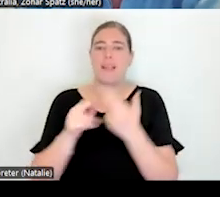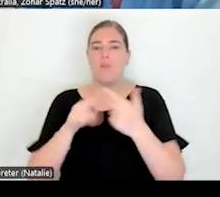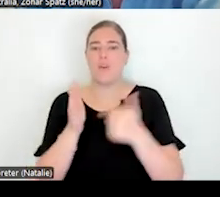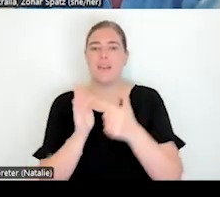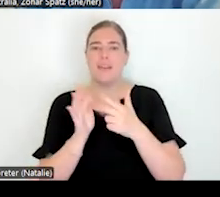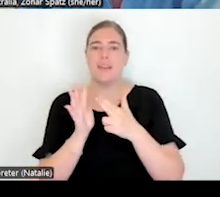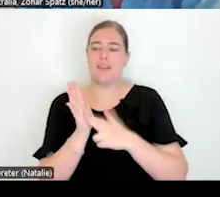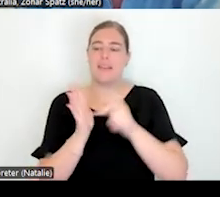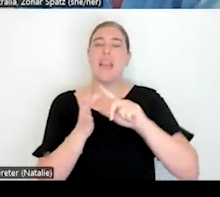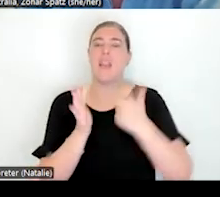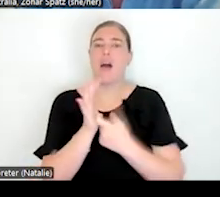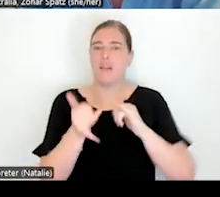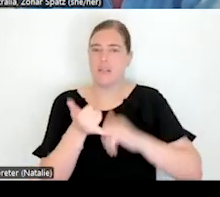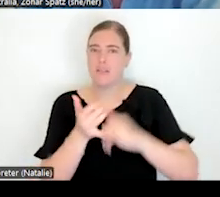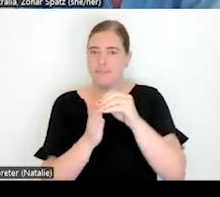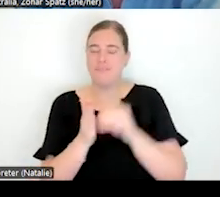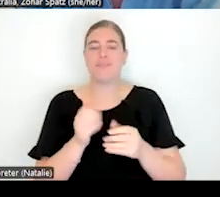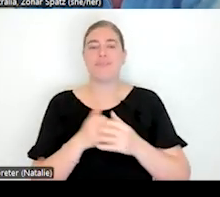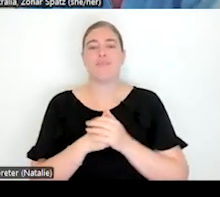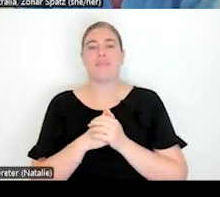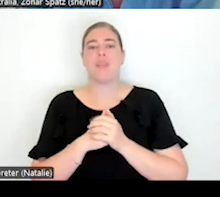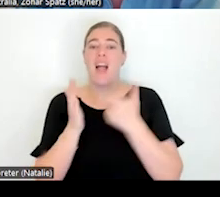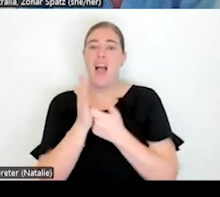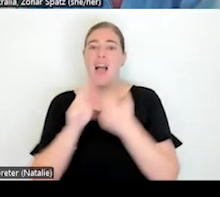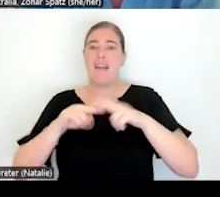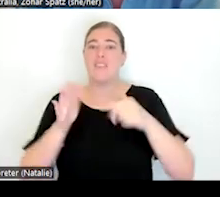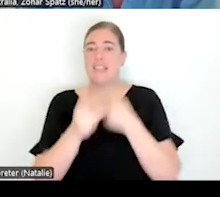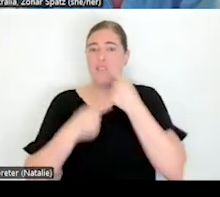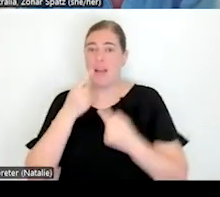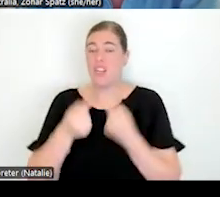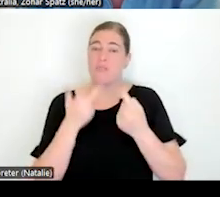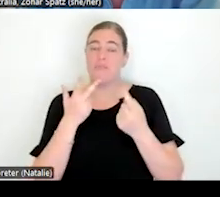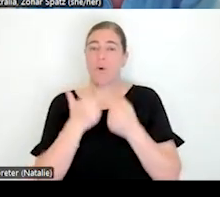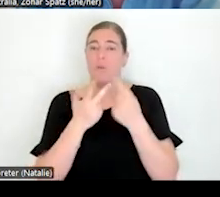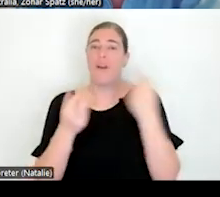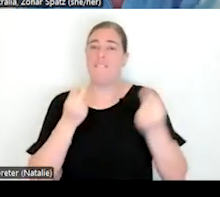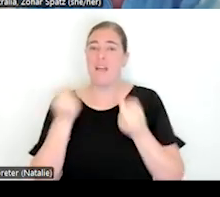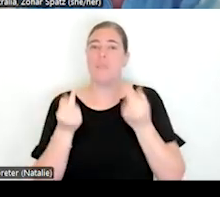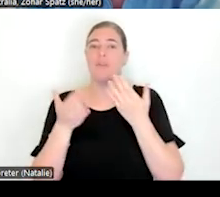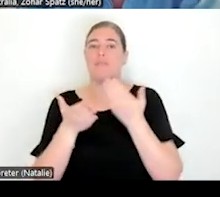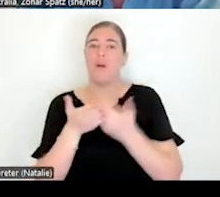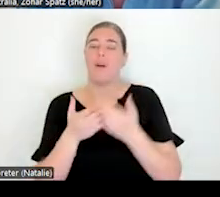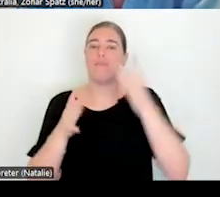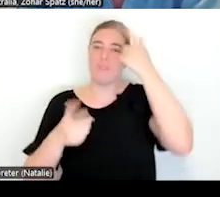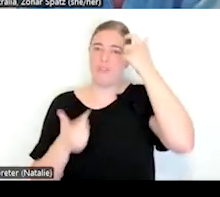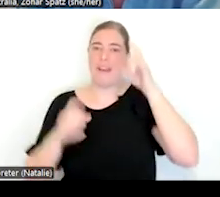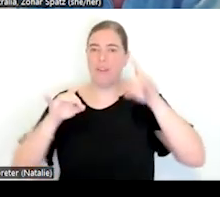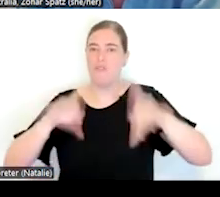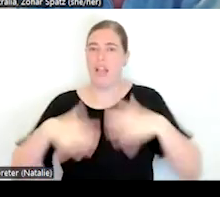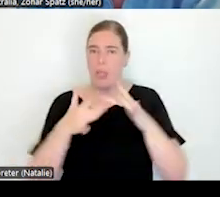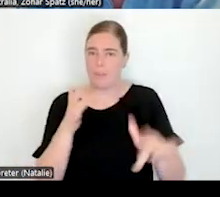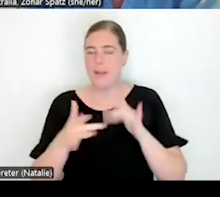The RFTs are also available on the Creative Australia website and AusTender website.